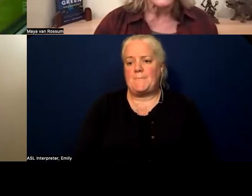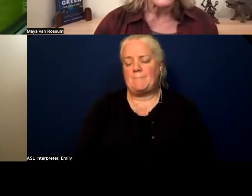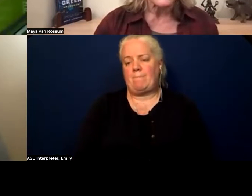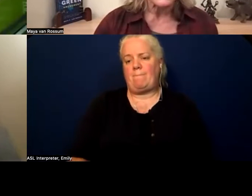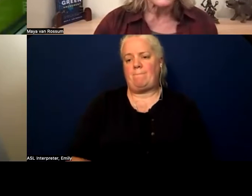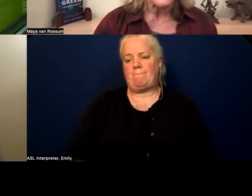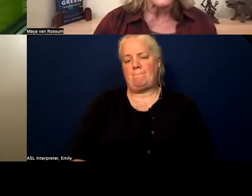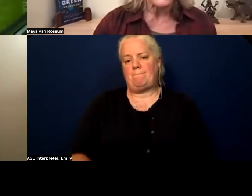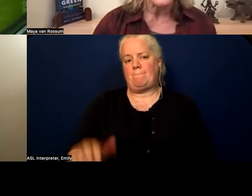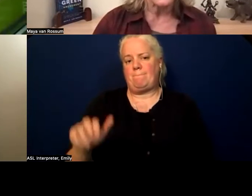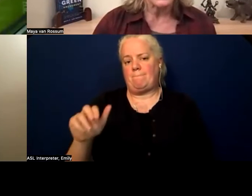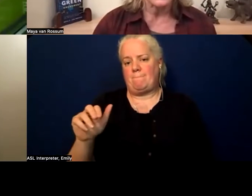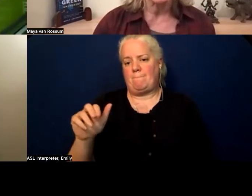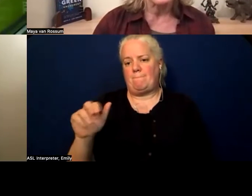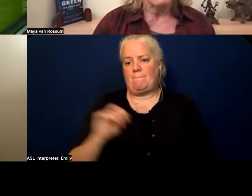Yeah,